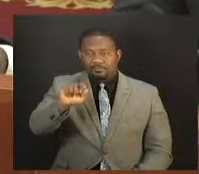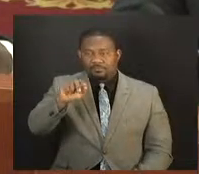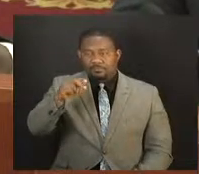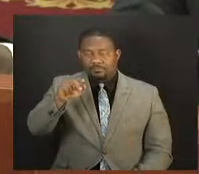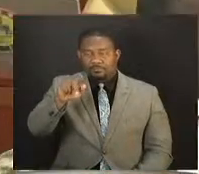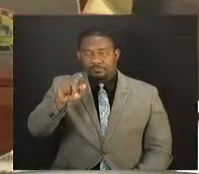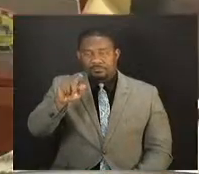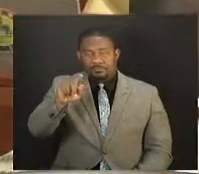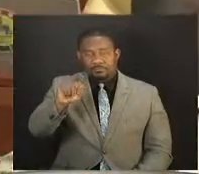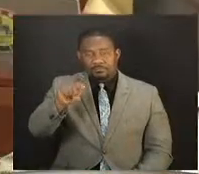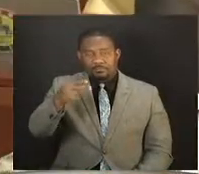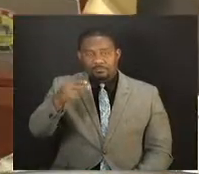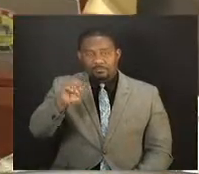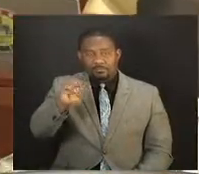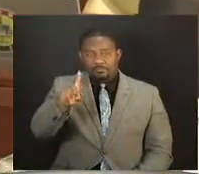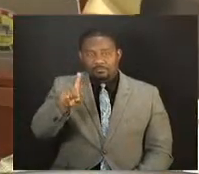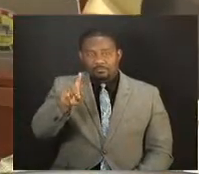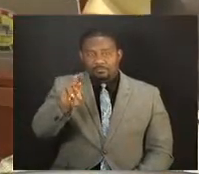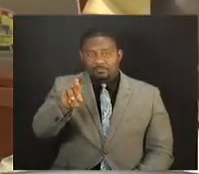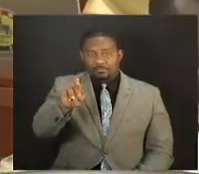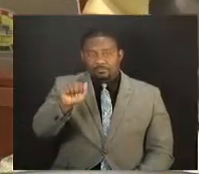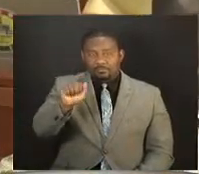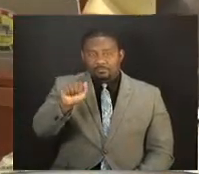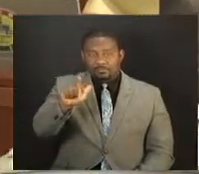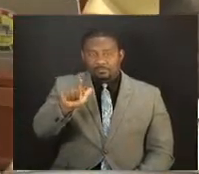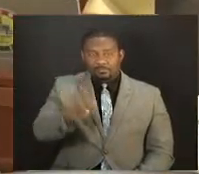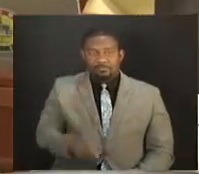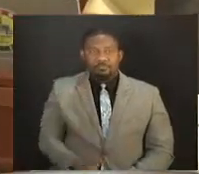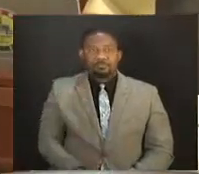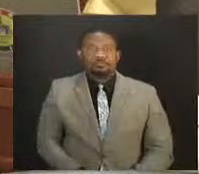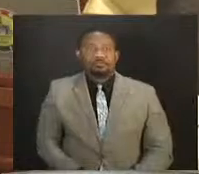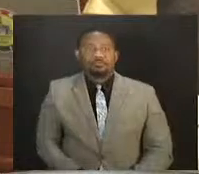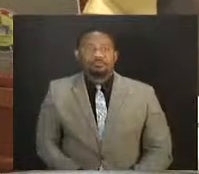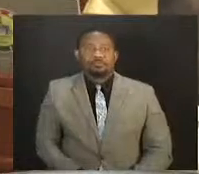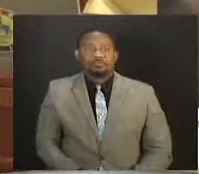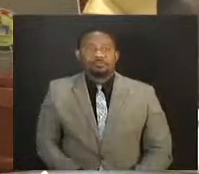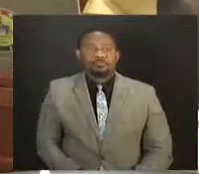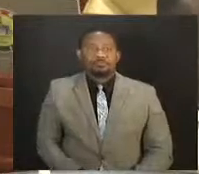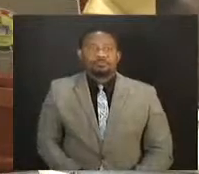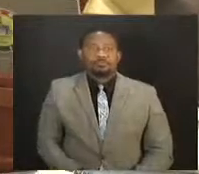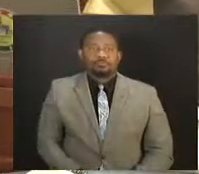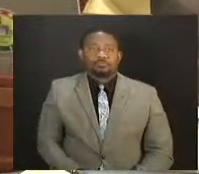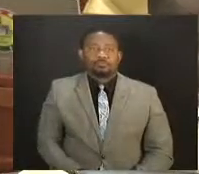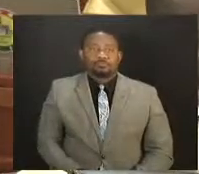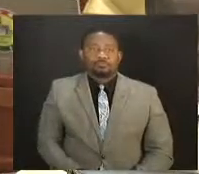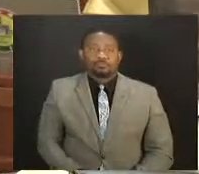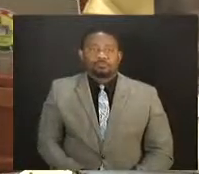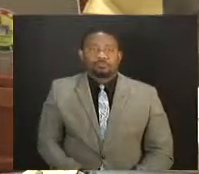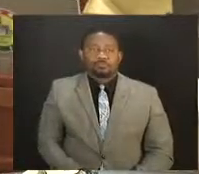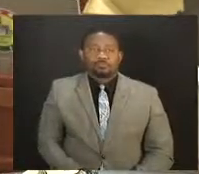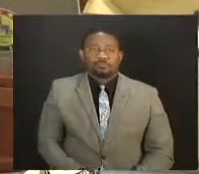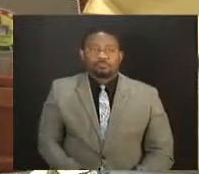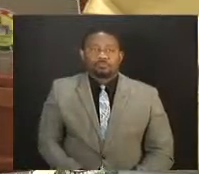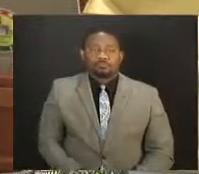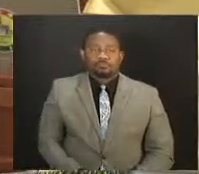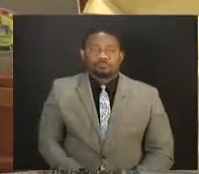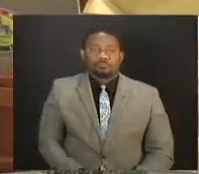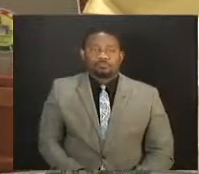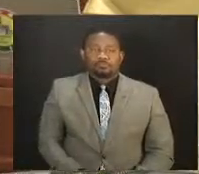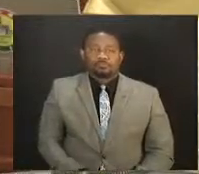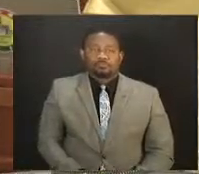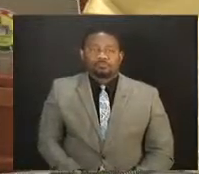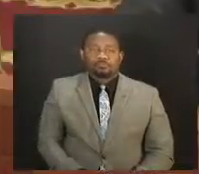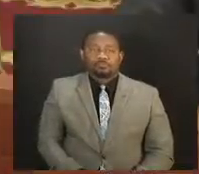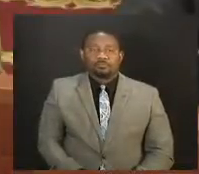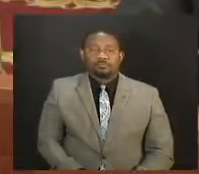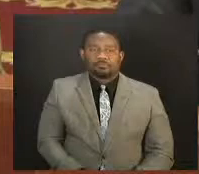Chairman, I agree with you. I'm not adding national, but I want to know. Let that be. I want to know whether this project, Honourable Brana Champo,